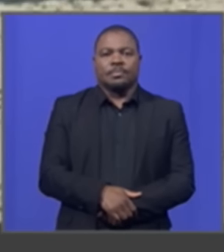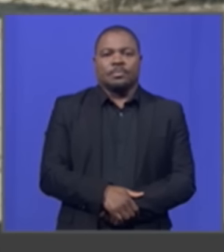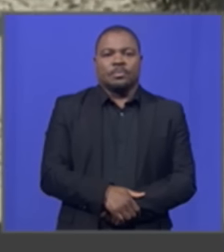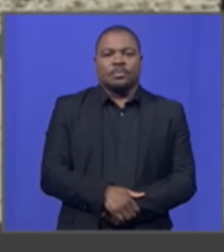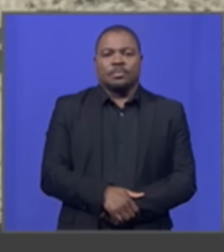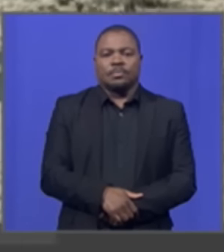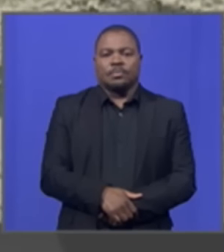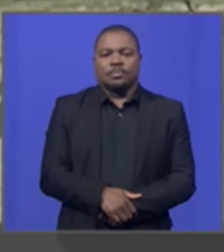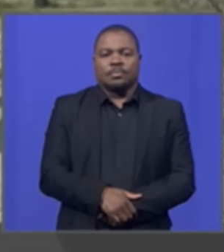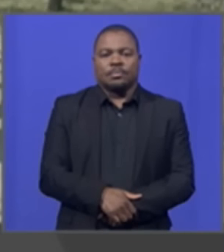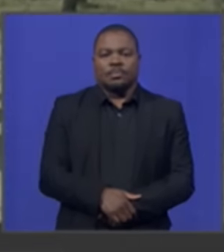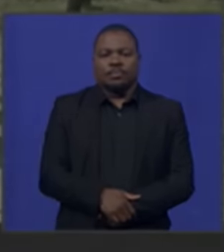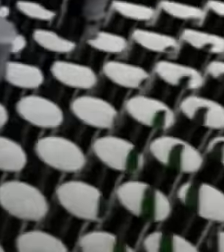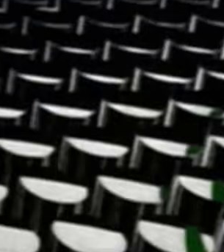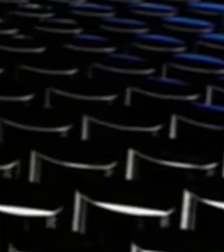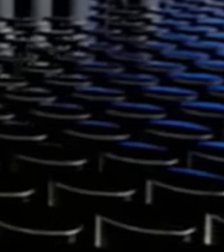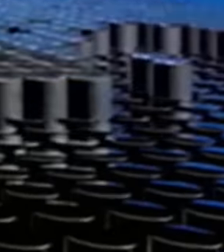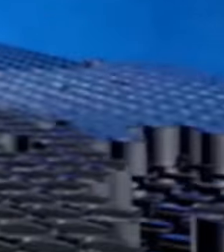ga Ganyesa.